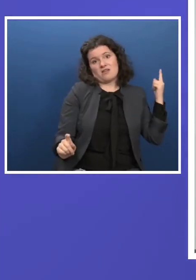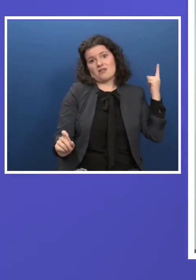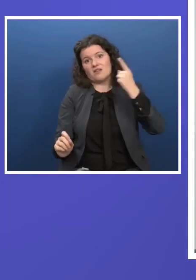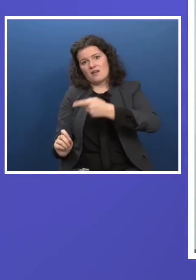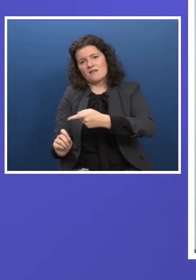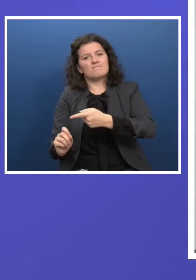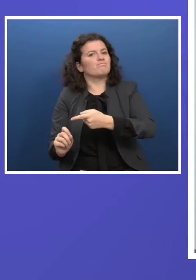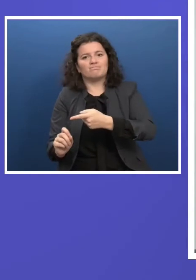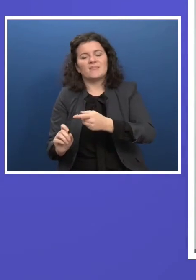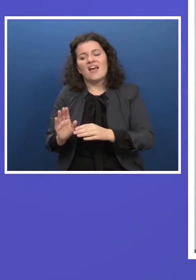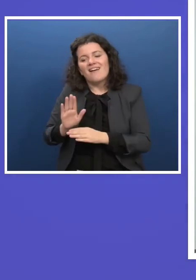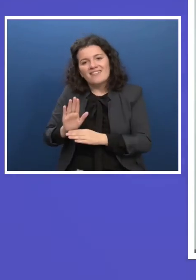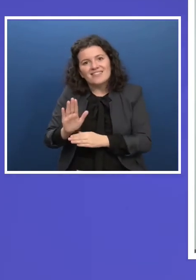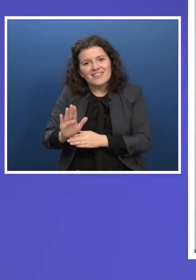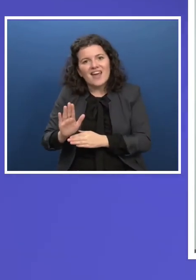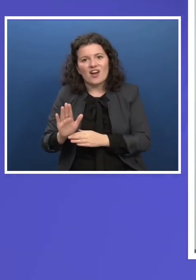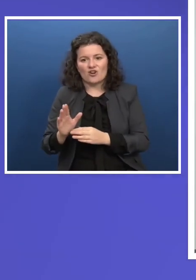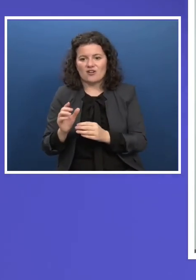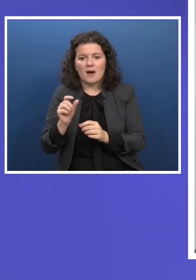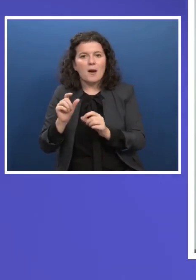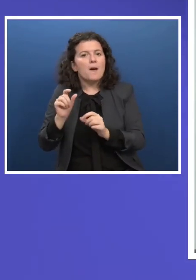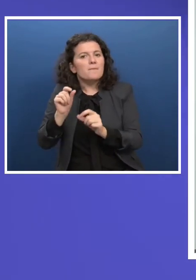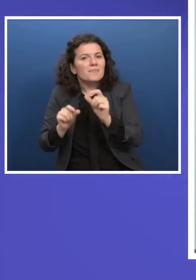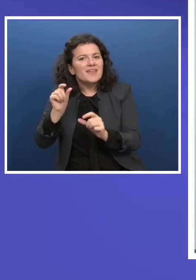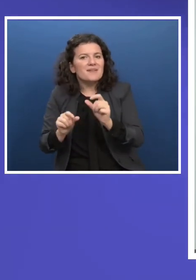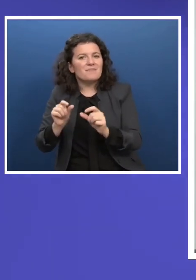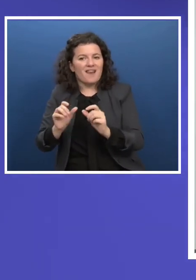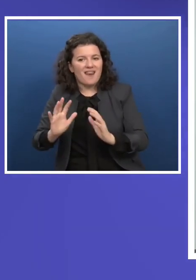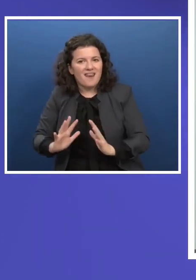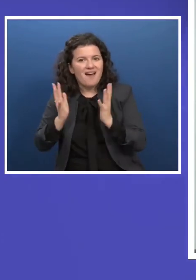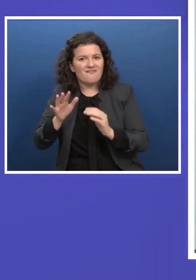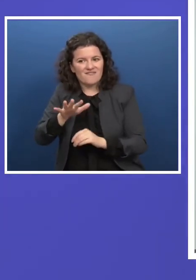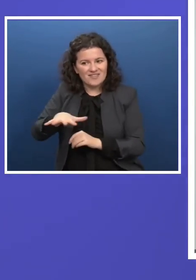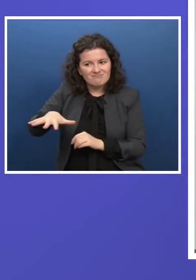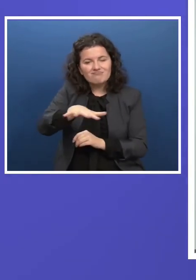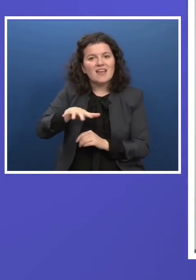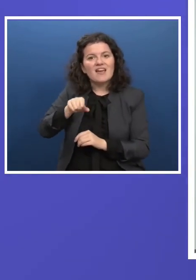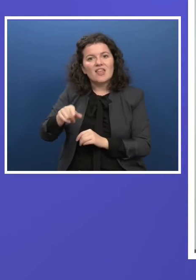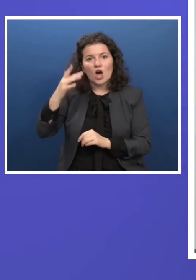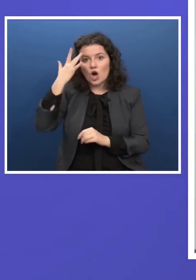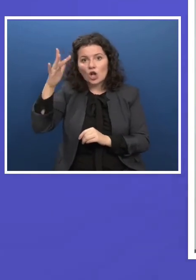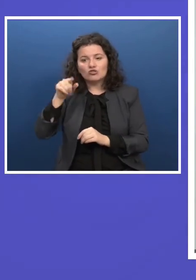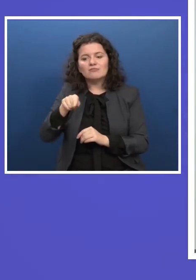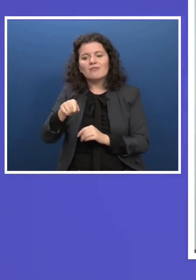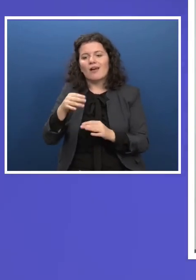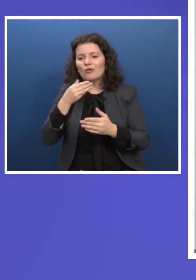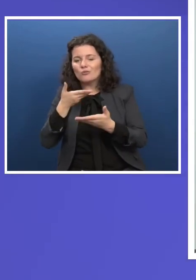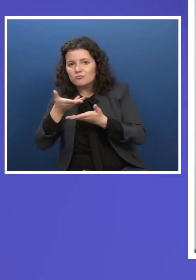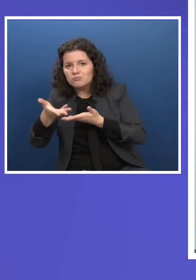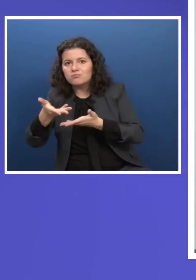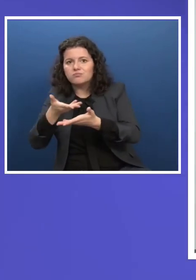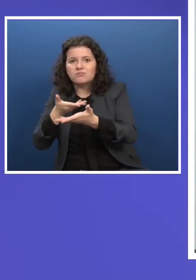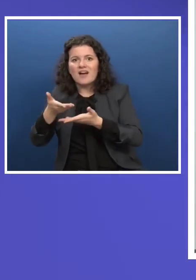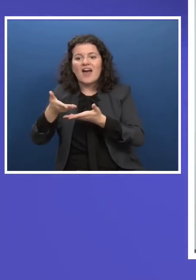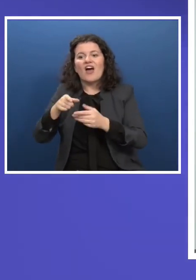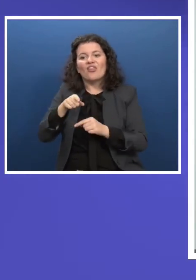key people within that culture. Try to take them as allies so that they can be your